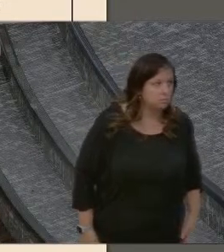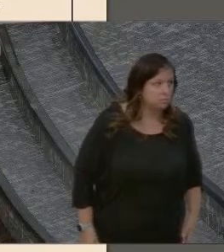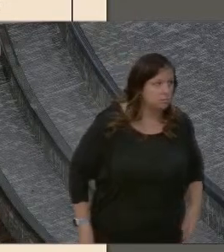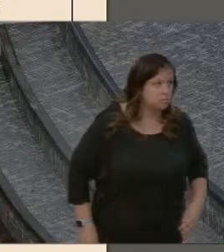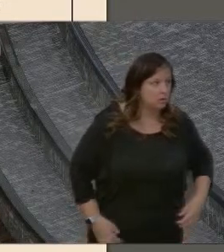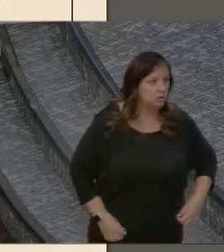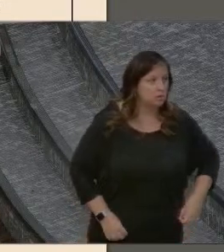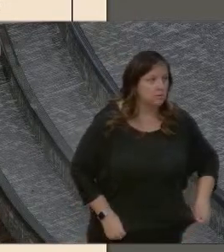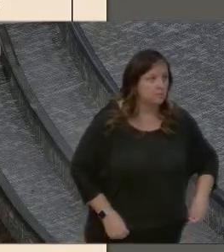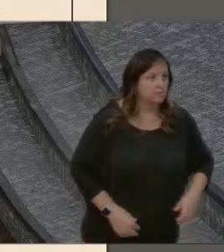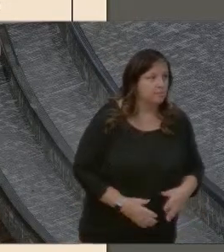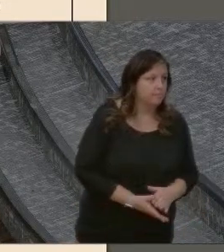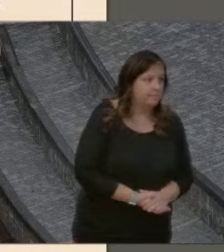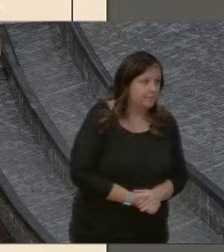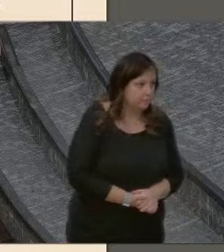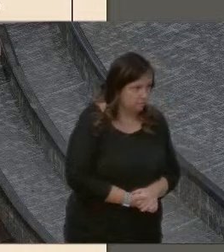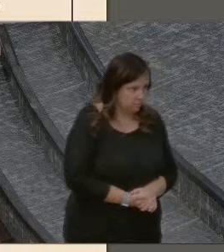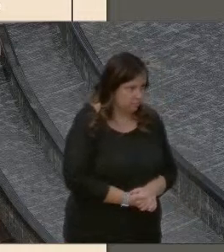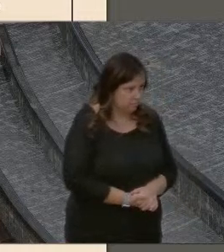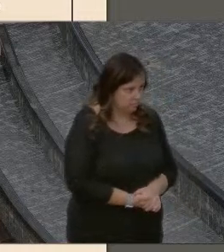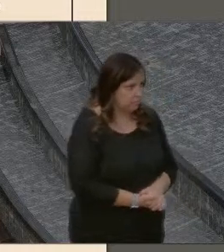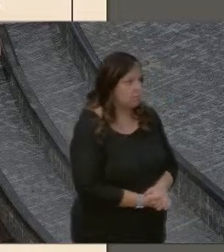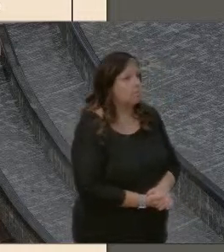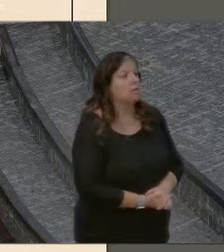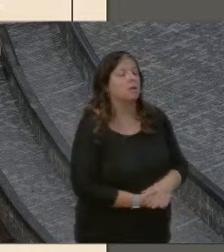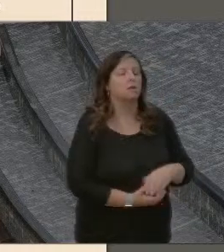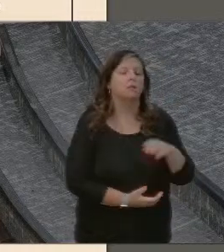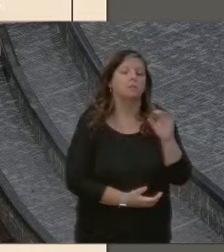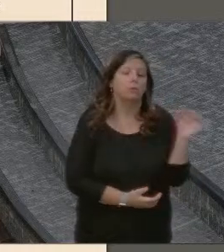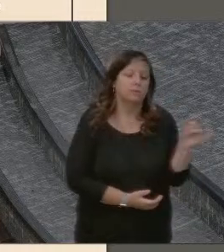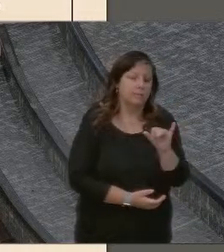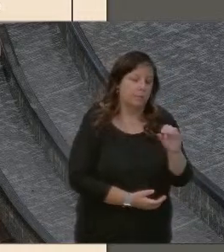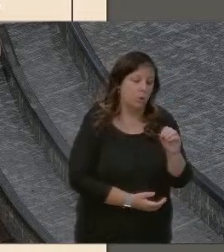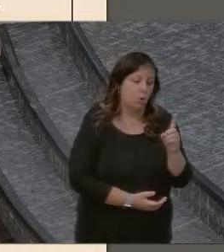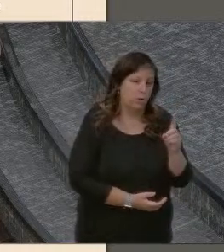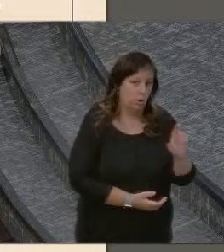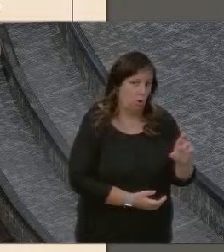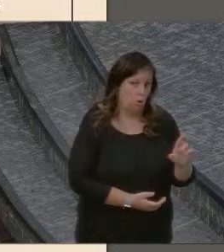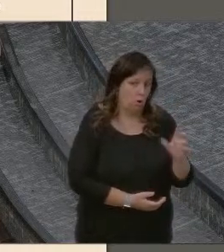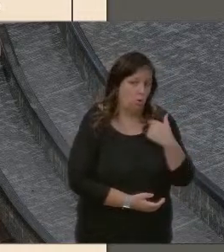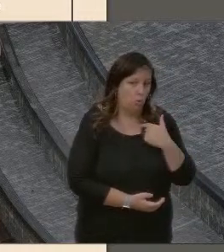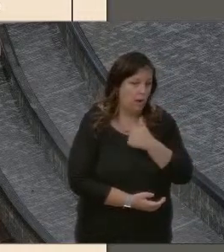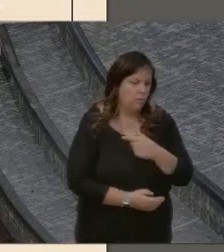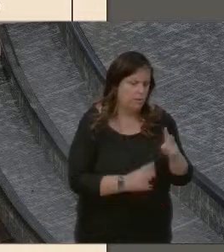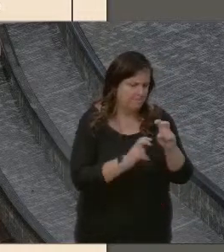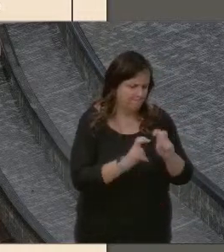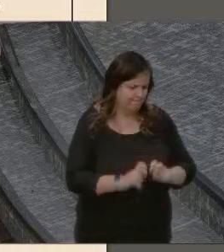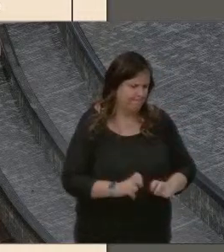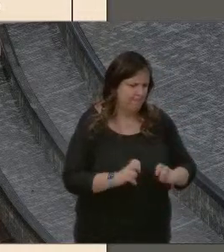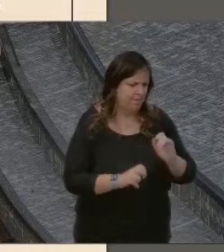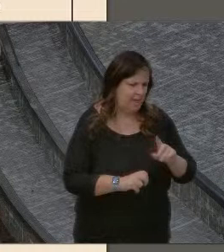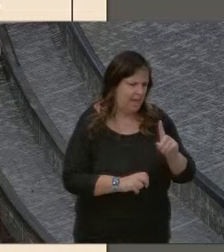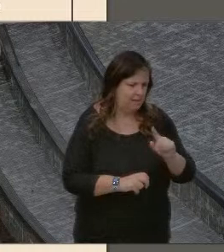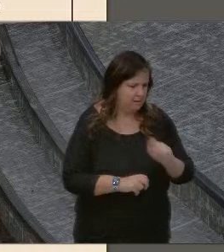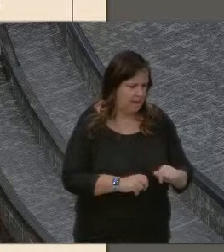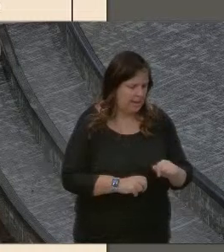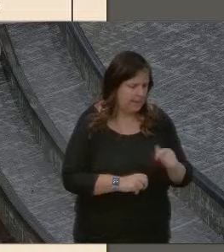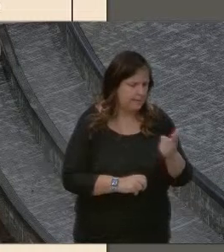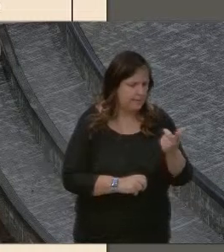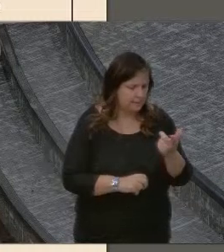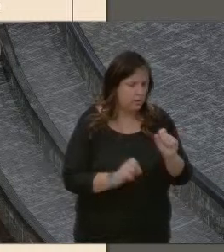Similar to the ODR story, when we disaggregate the data, we begin to see some